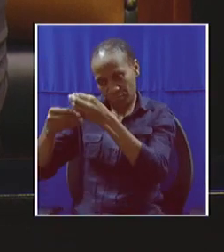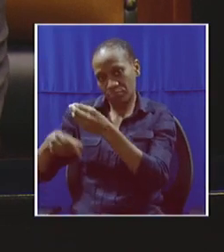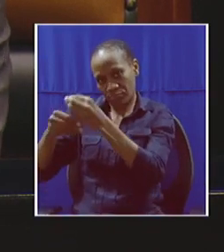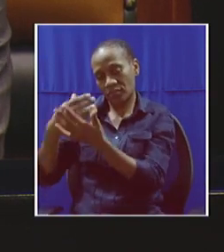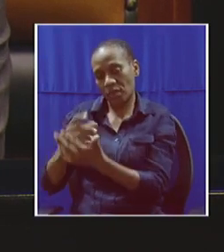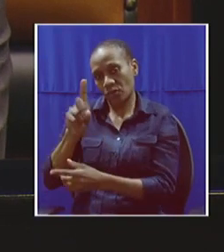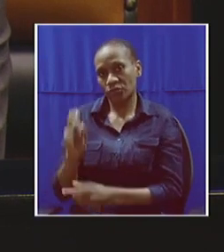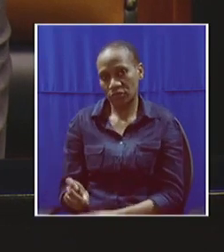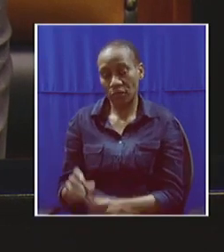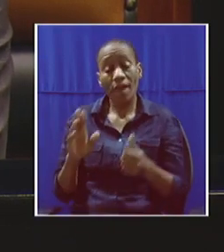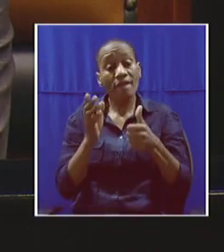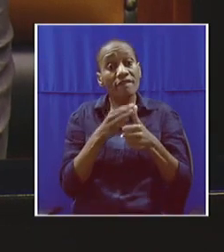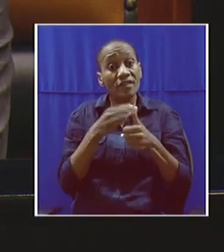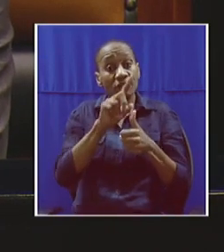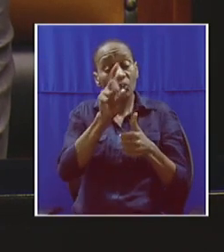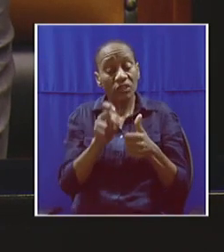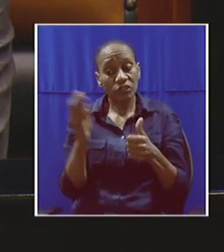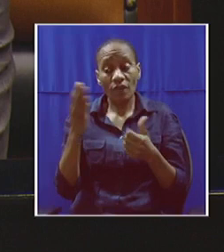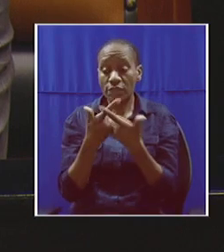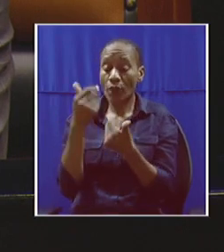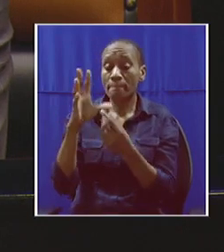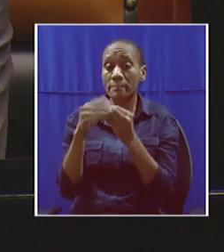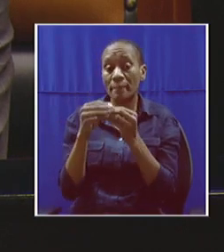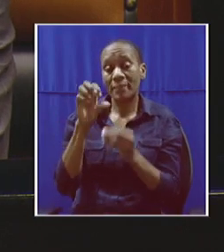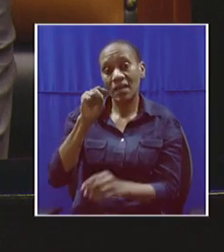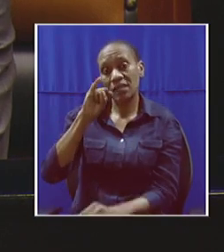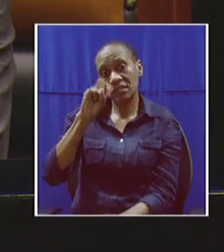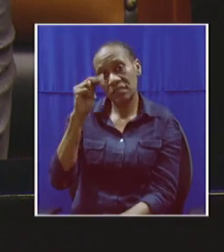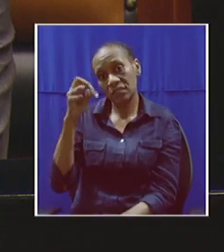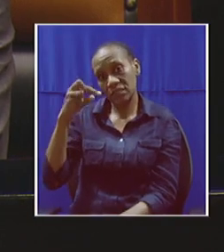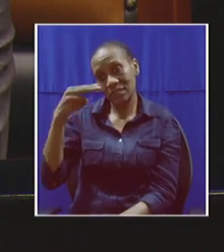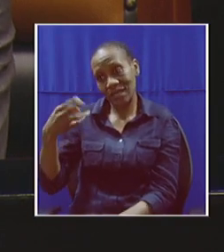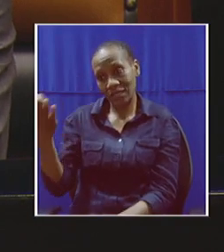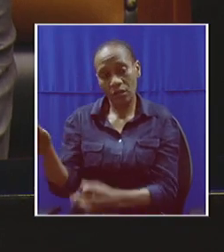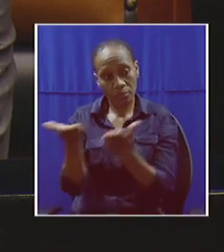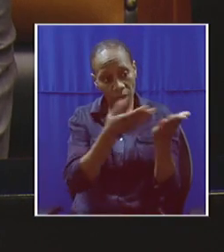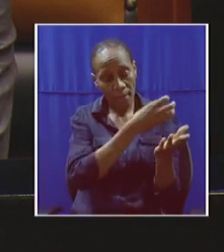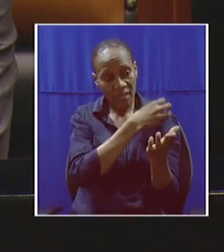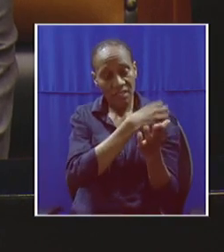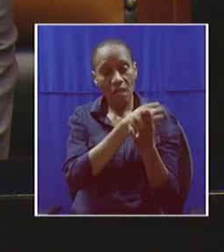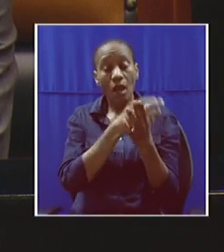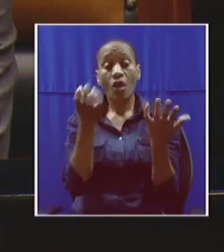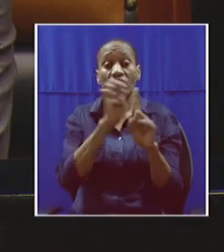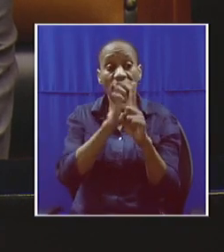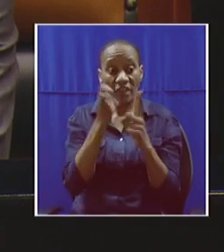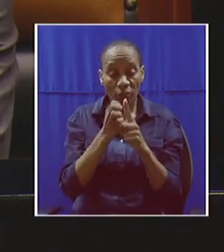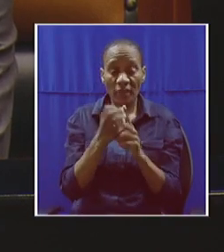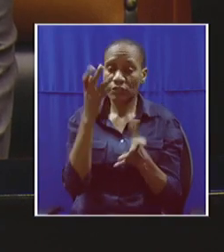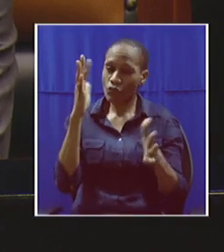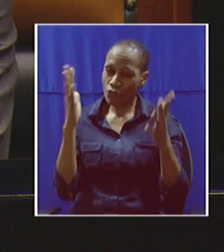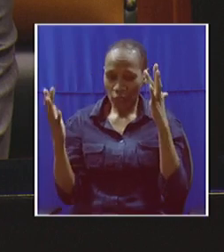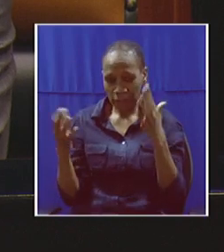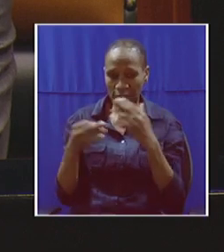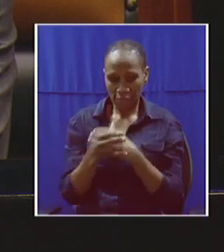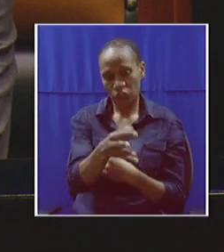has been asked by The Honorable sing to the minister of environmental Affairs forestry and Fisheries I now recognize the honorable